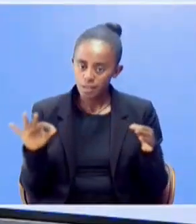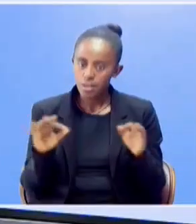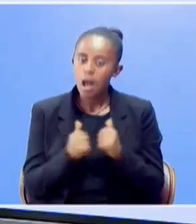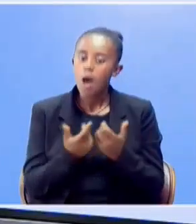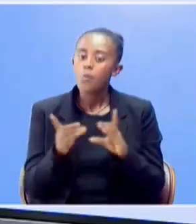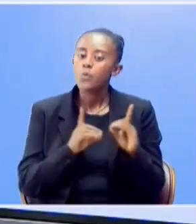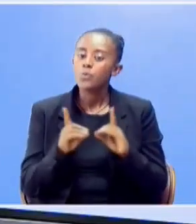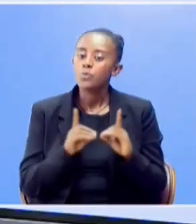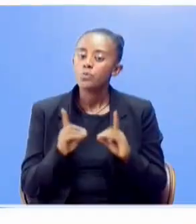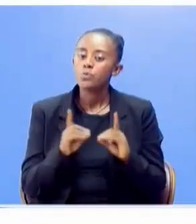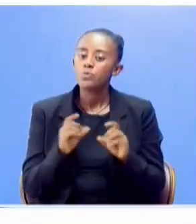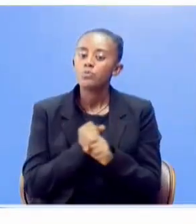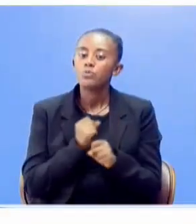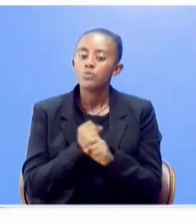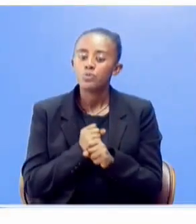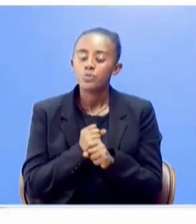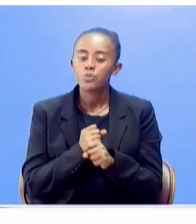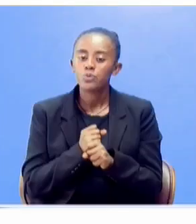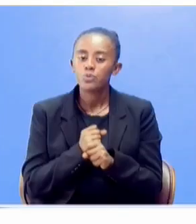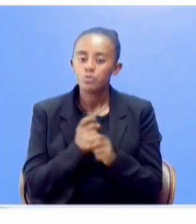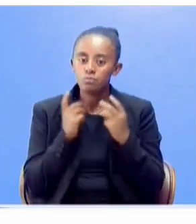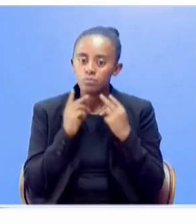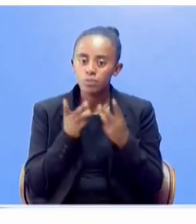do? Look,